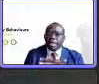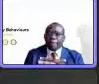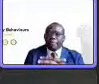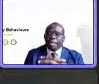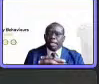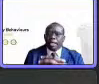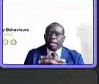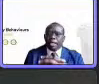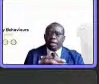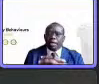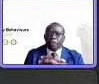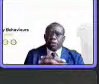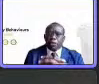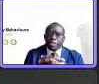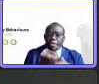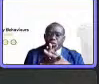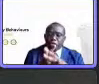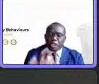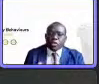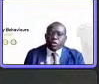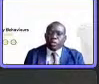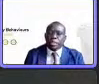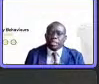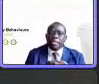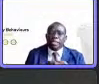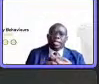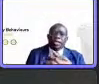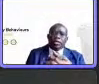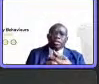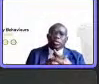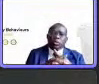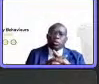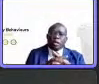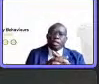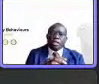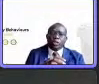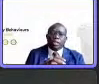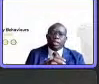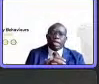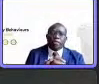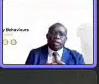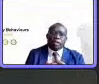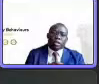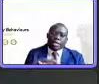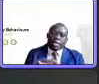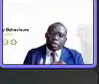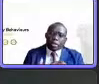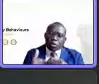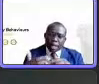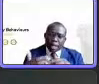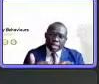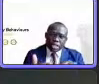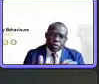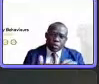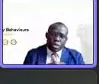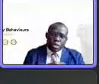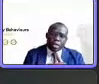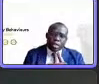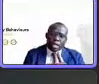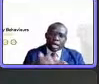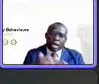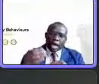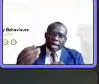that for civil aviation authorities, they ought to ensure that they are actually compliant